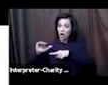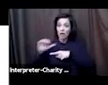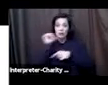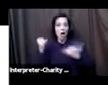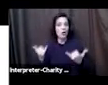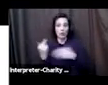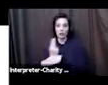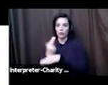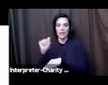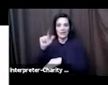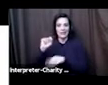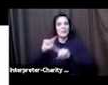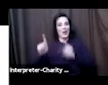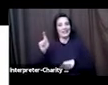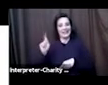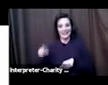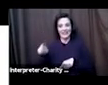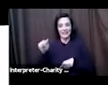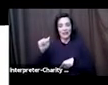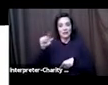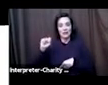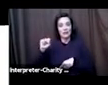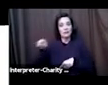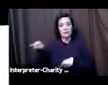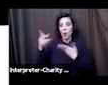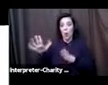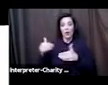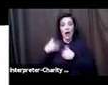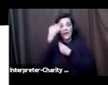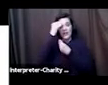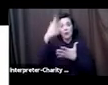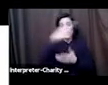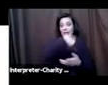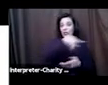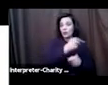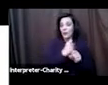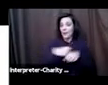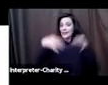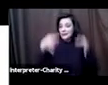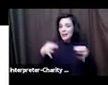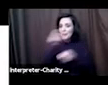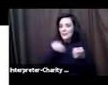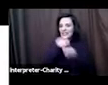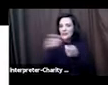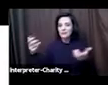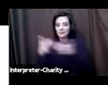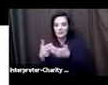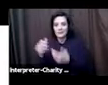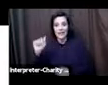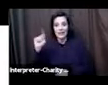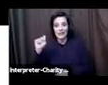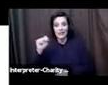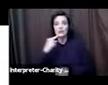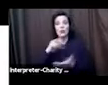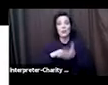AT does need AT, and they already have enough information to make a decision about the specific AT. So that would be, yes, actually,